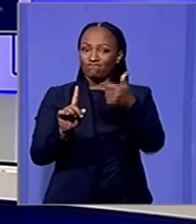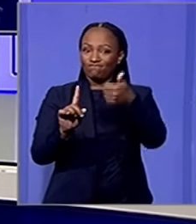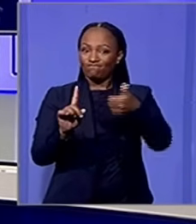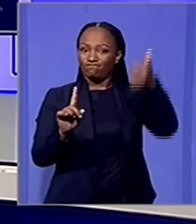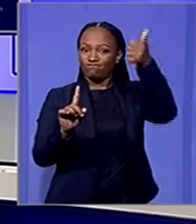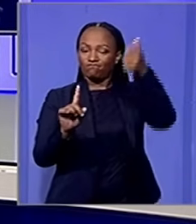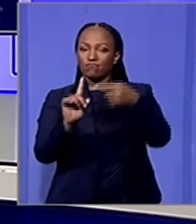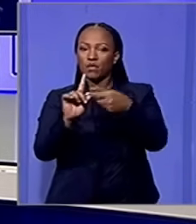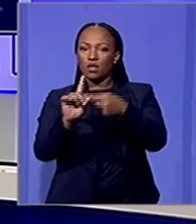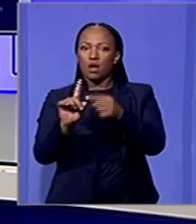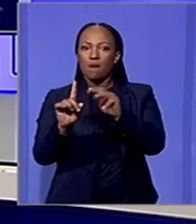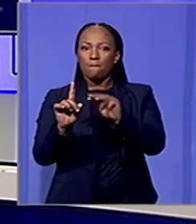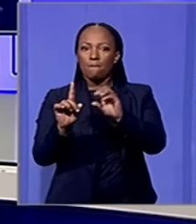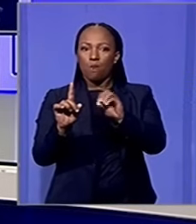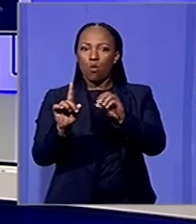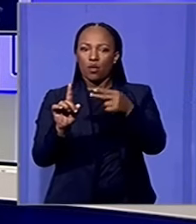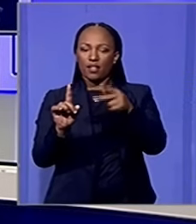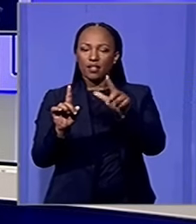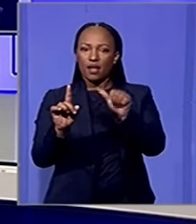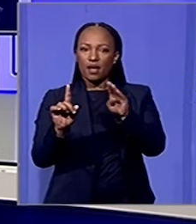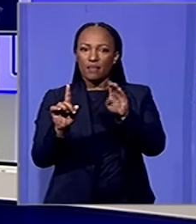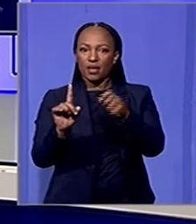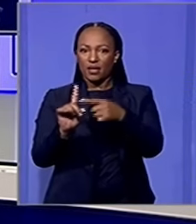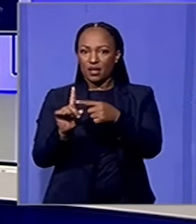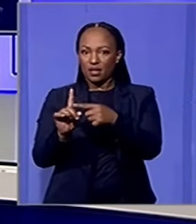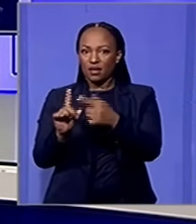a sa re swaretšego gona Mage Ketla